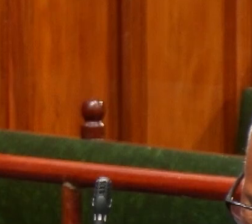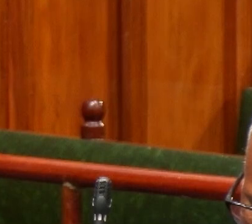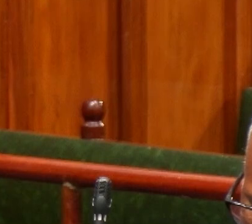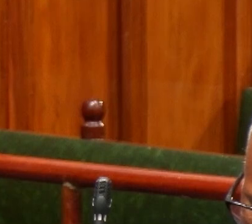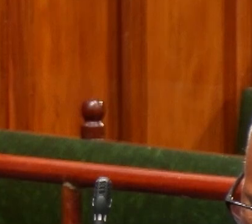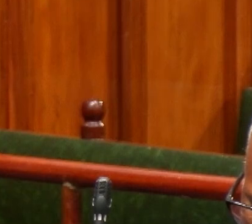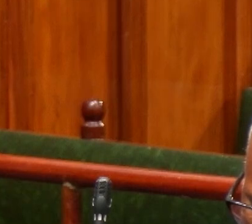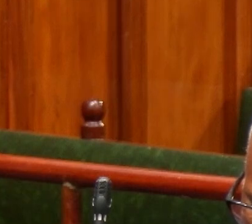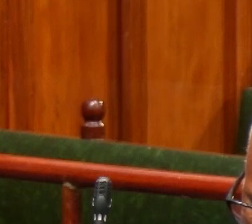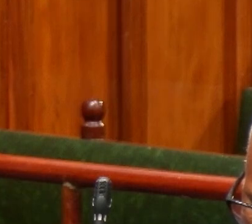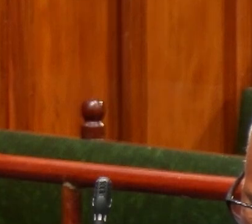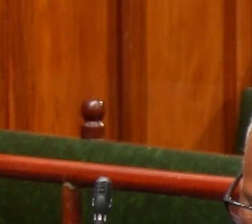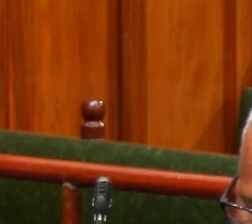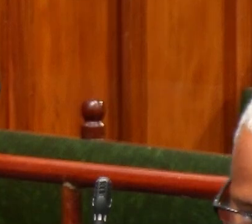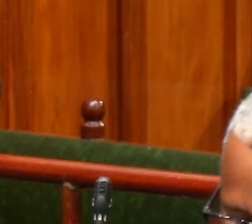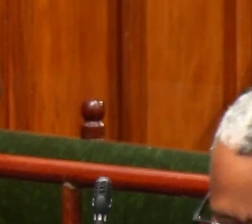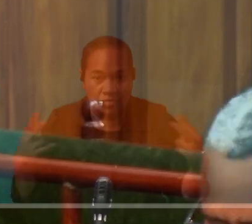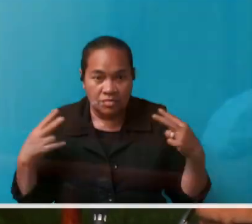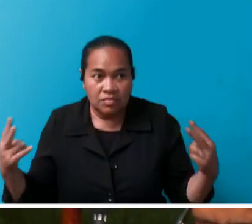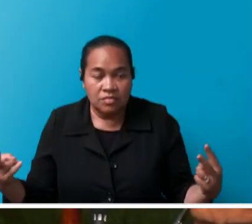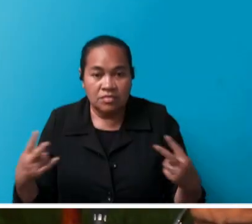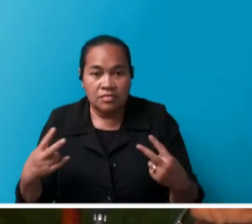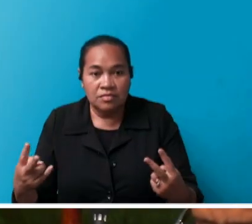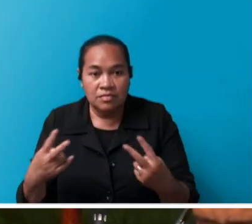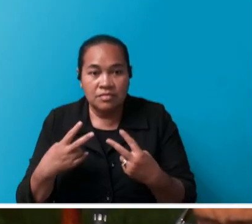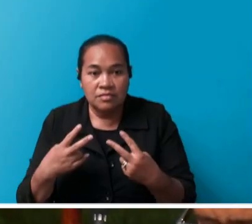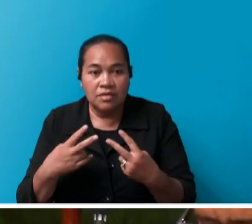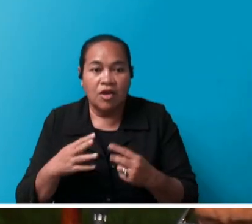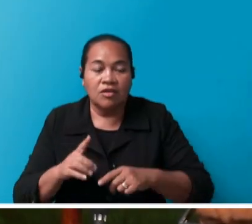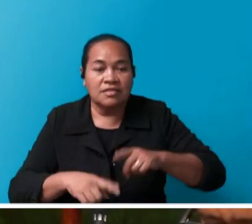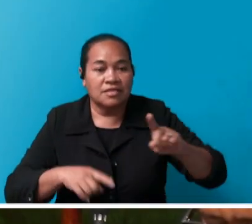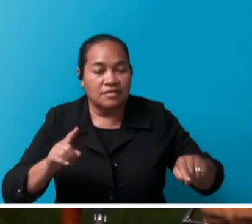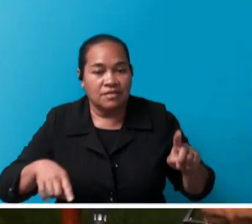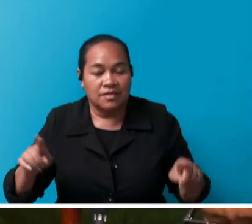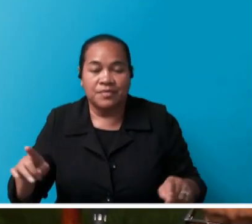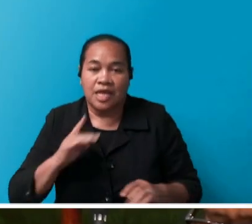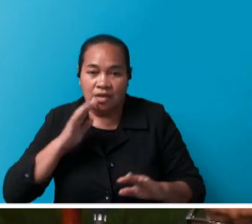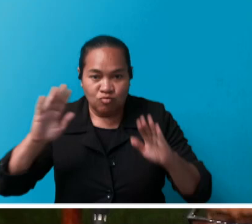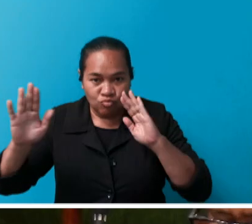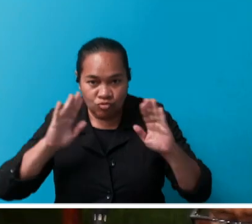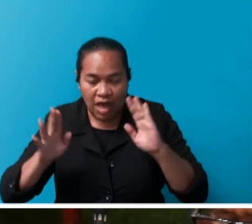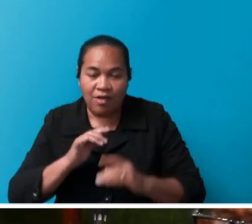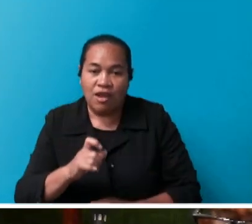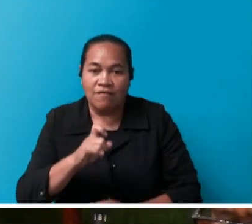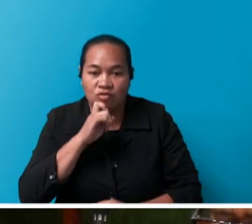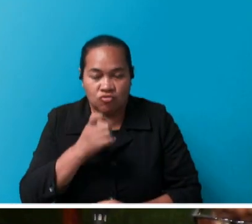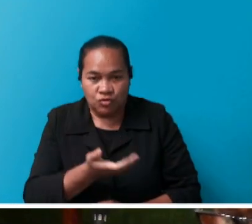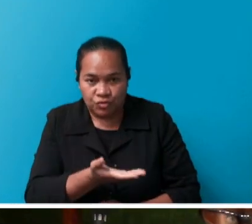us virtually on the various platforms. Ms. Ambula Binaka, and good afternoon to you